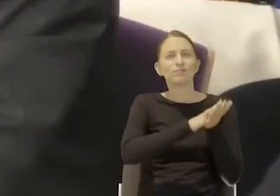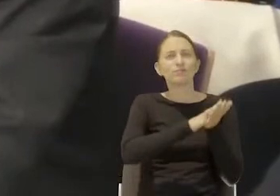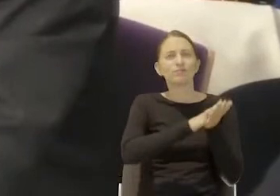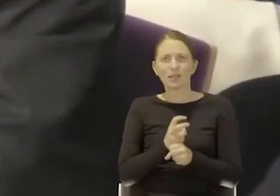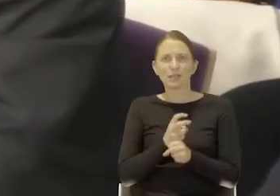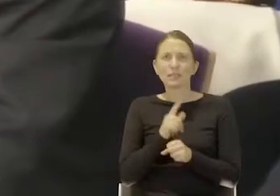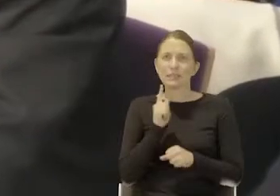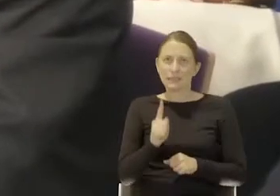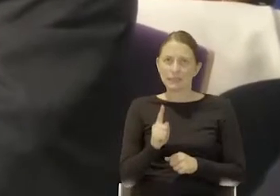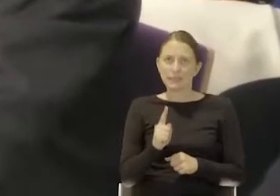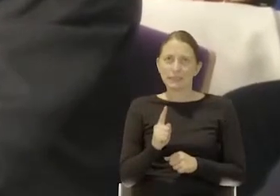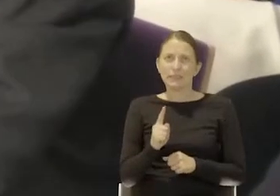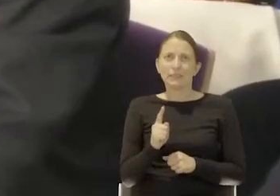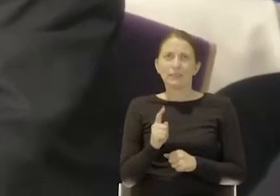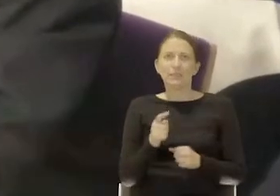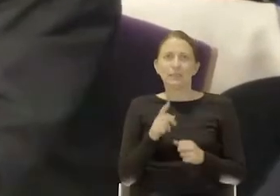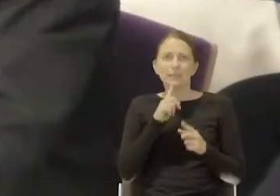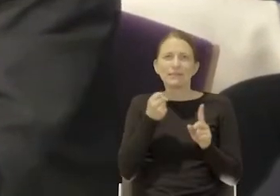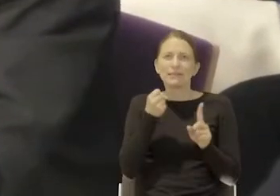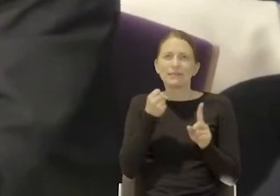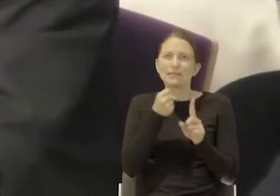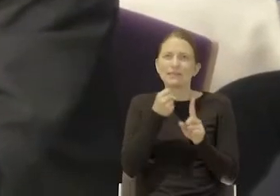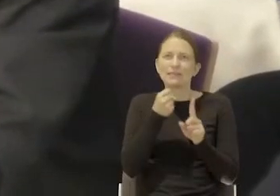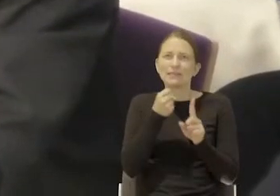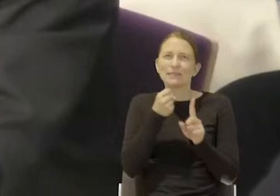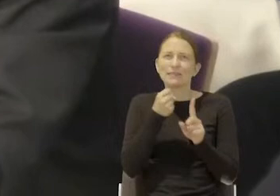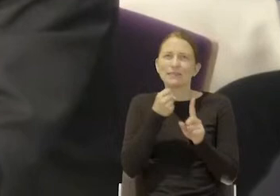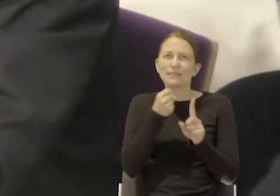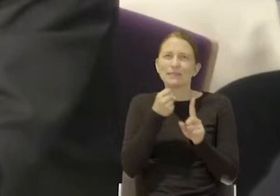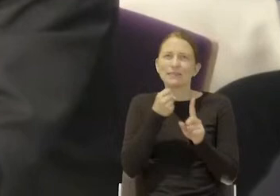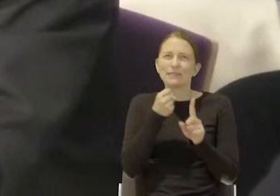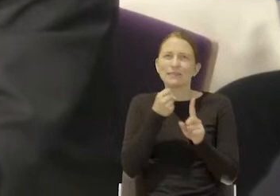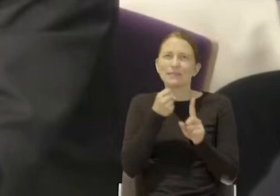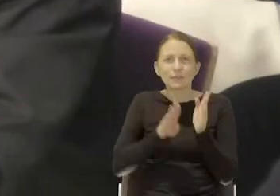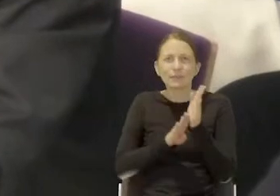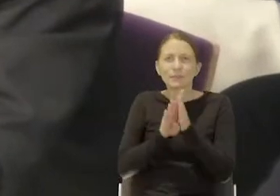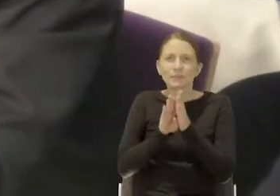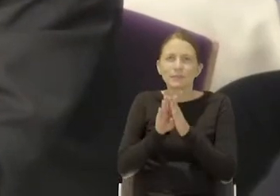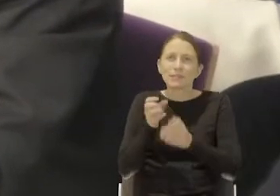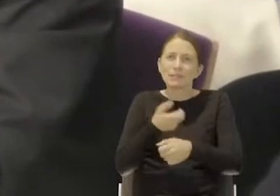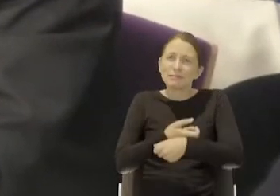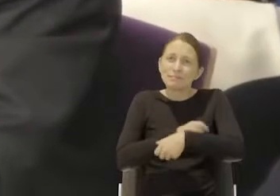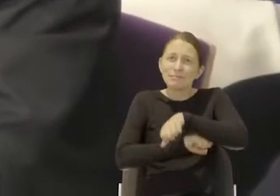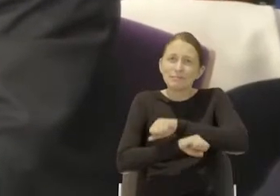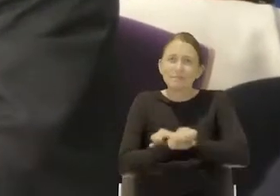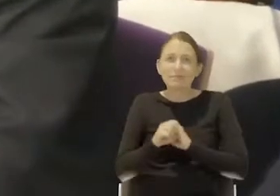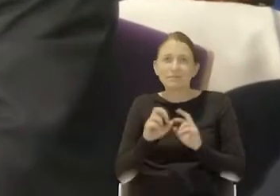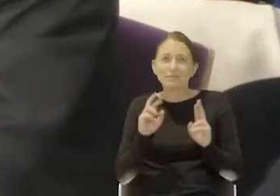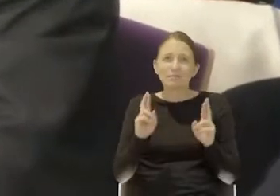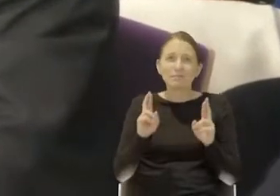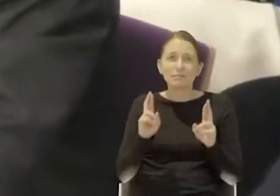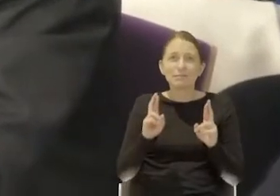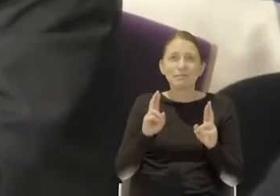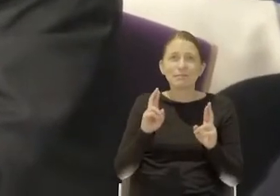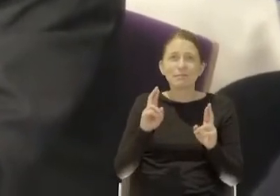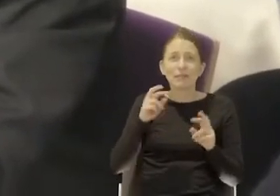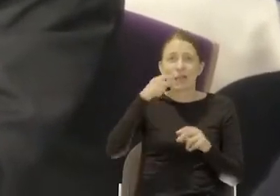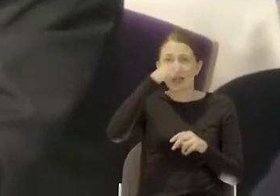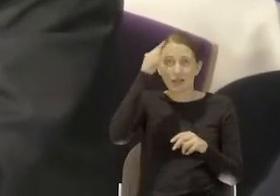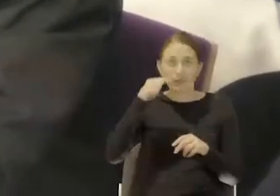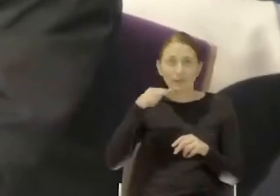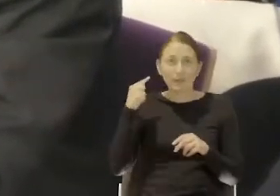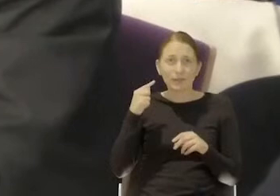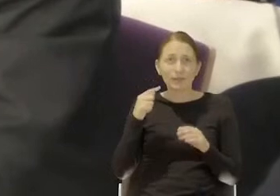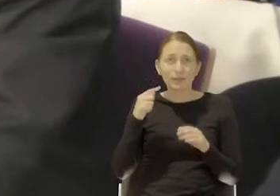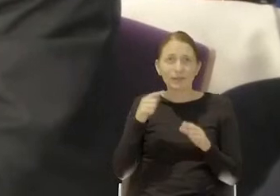homeland. Despite these challenges, Azerbaijan has started and already achieved tangible results in rebuilding towns from the scratch by applying the modern urban planning